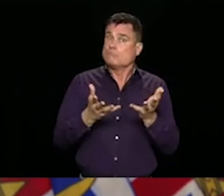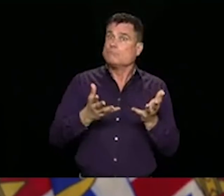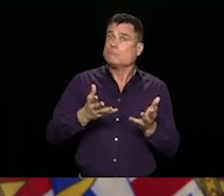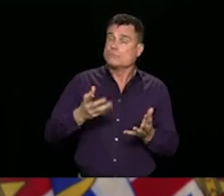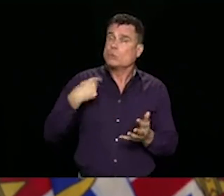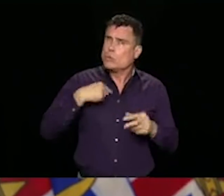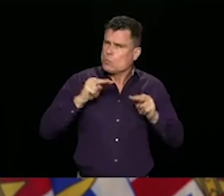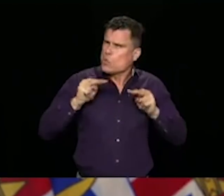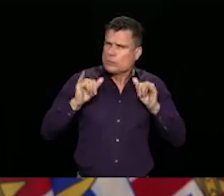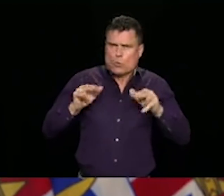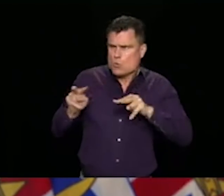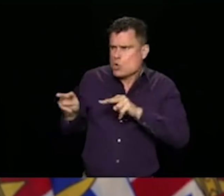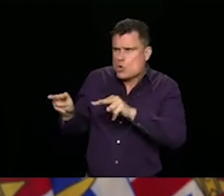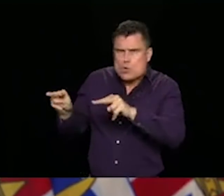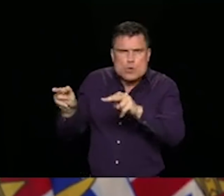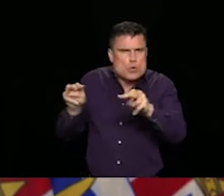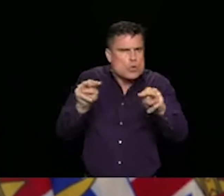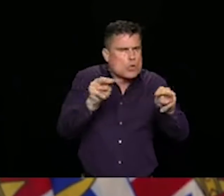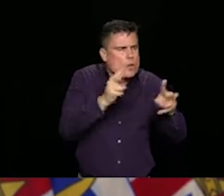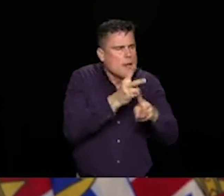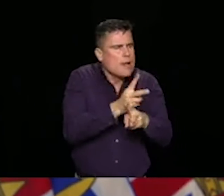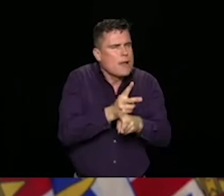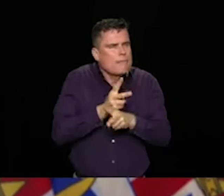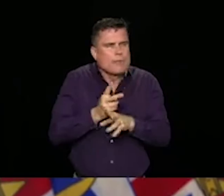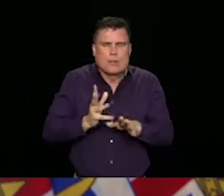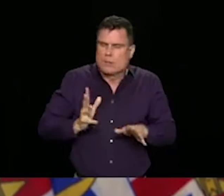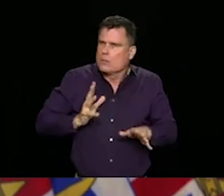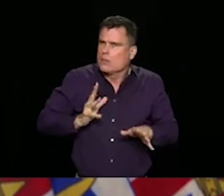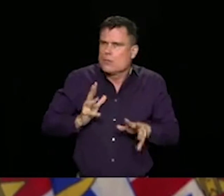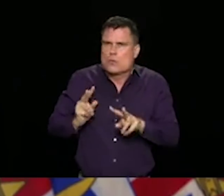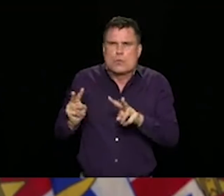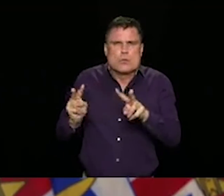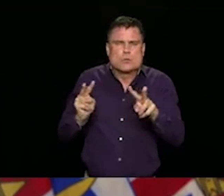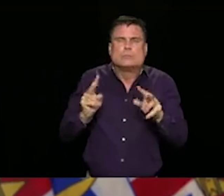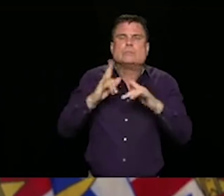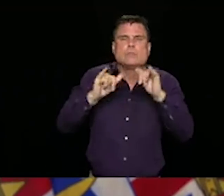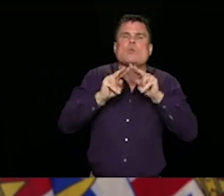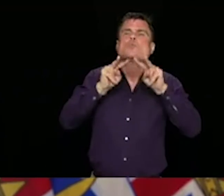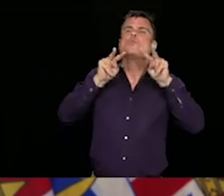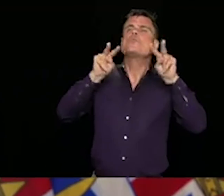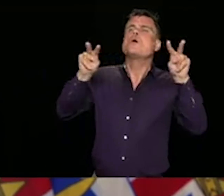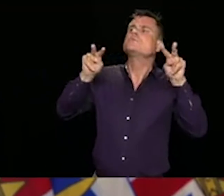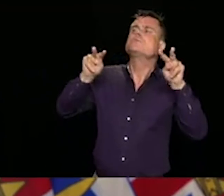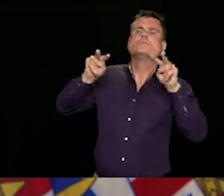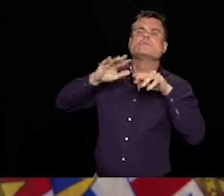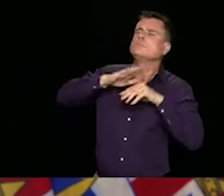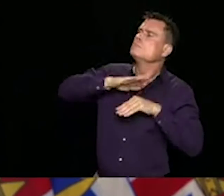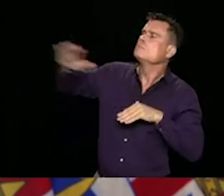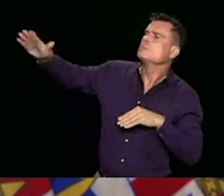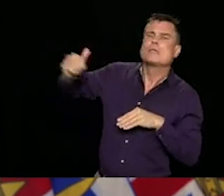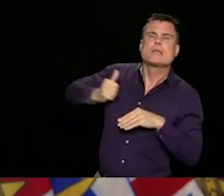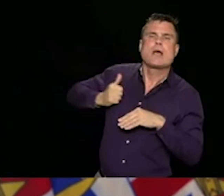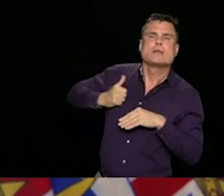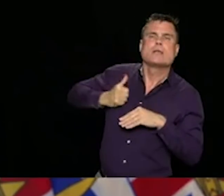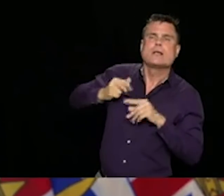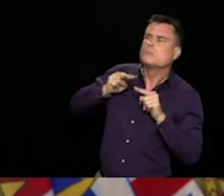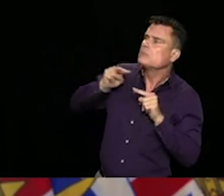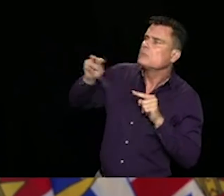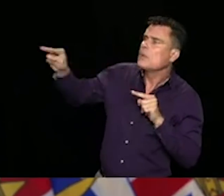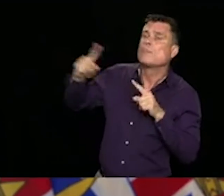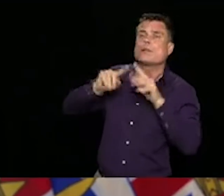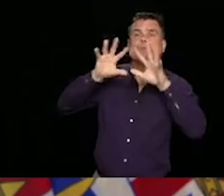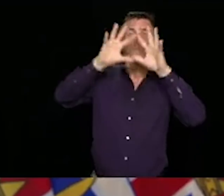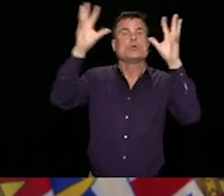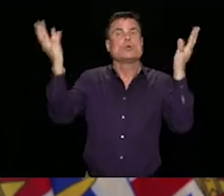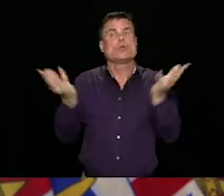very closely, as well as that of the experiences across Canada and other parts of the world, so that we can continue